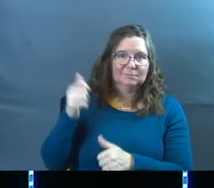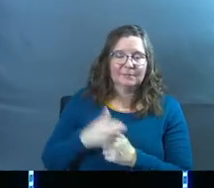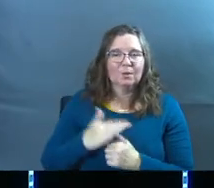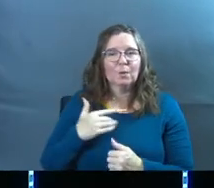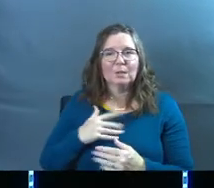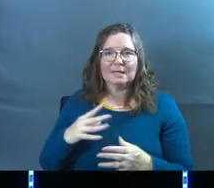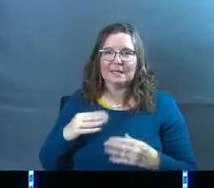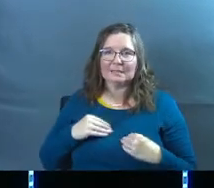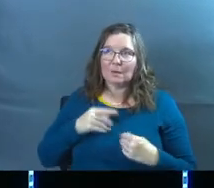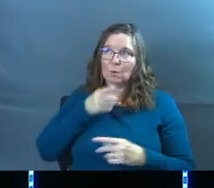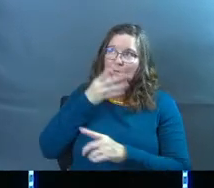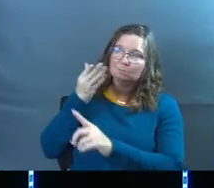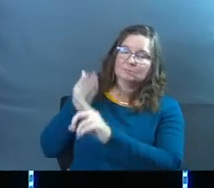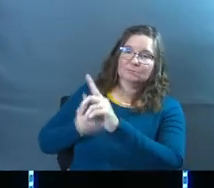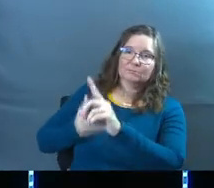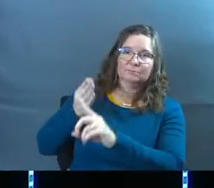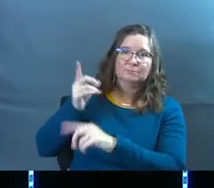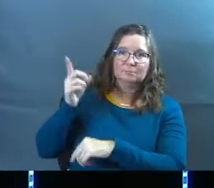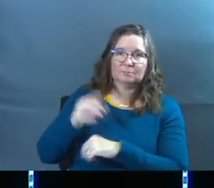We embrace him for who he is.